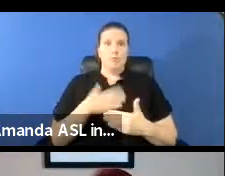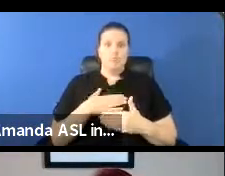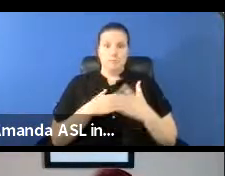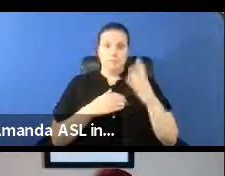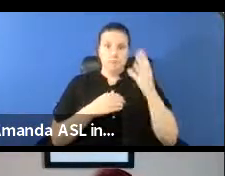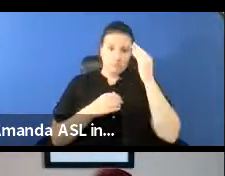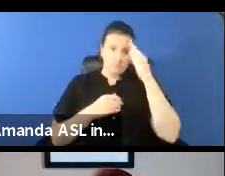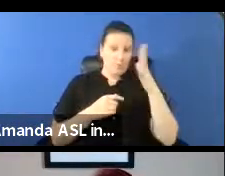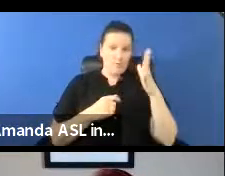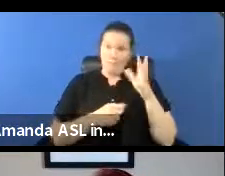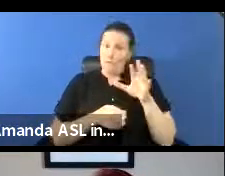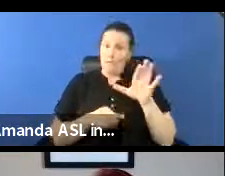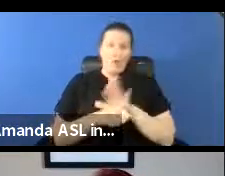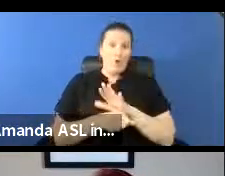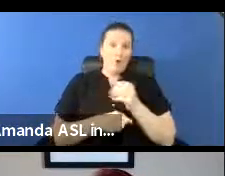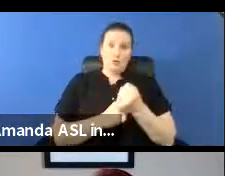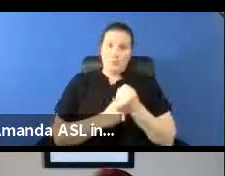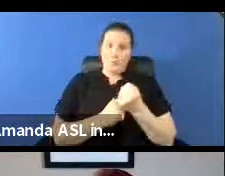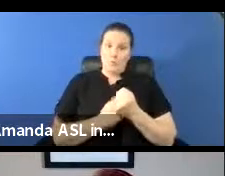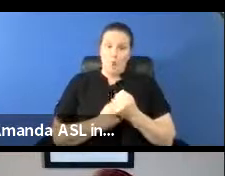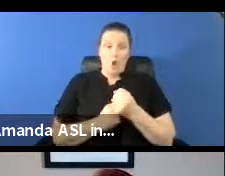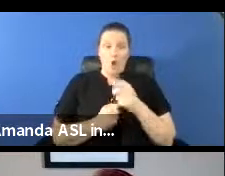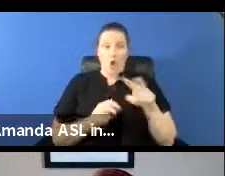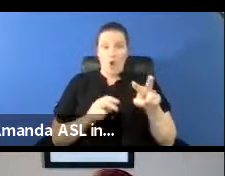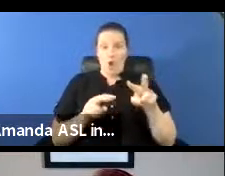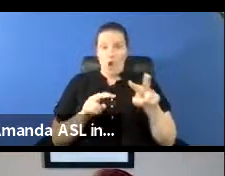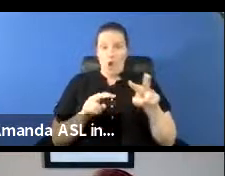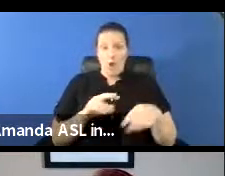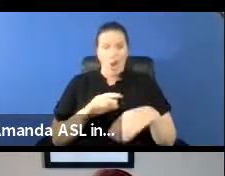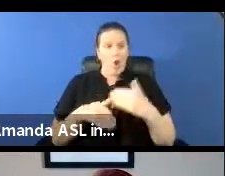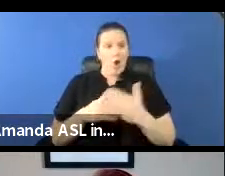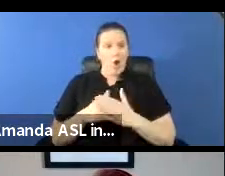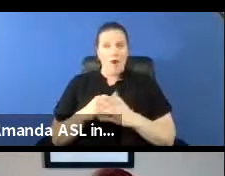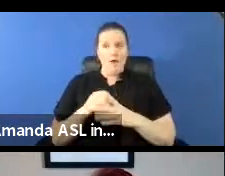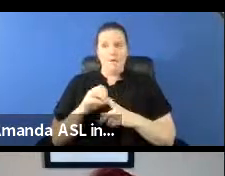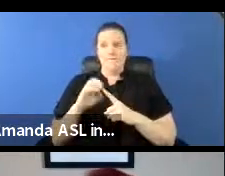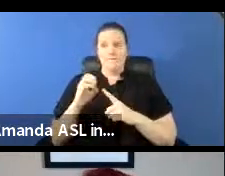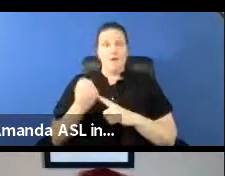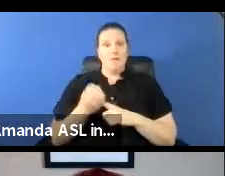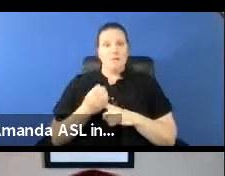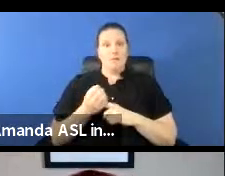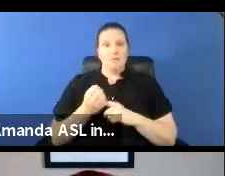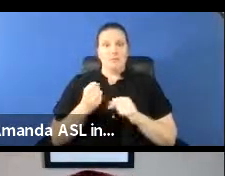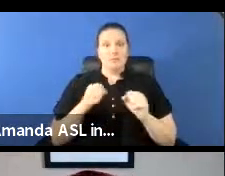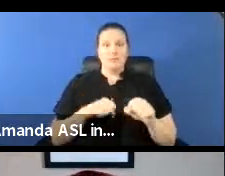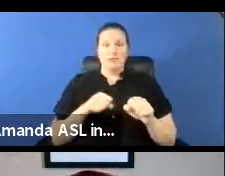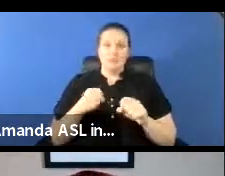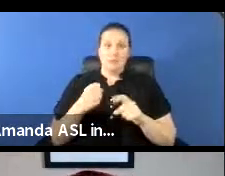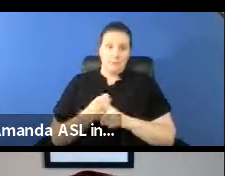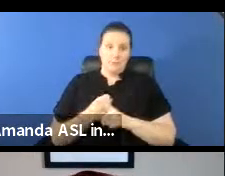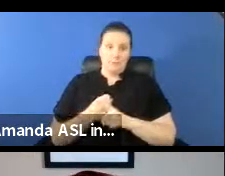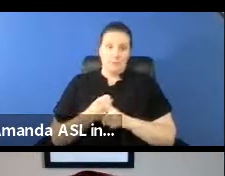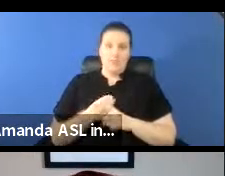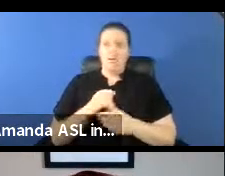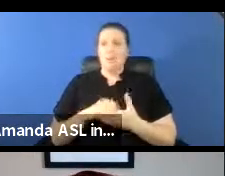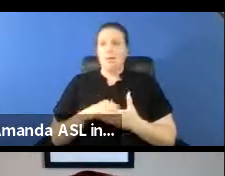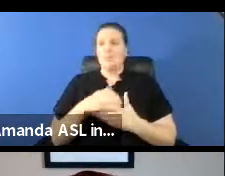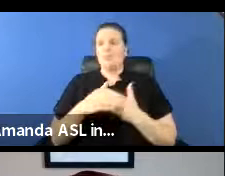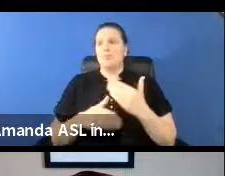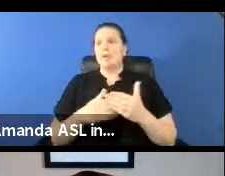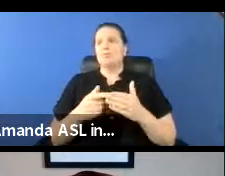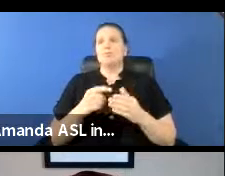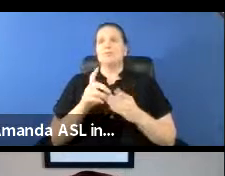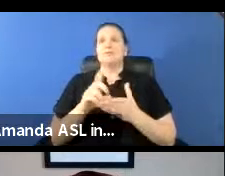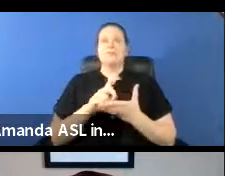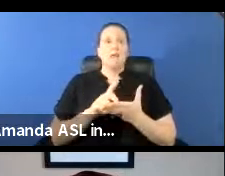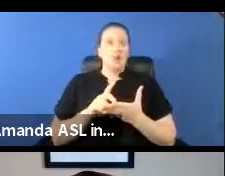we fully support looking at all of the environmental potential impacts And as part of that process, when you're designing the